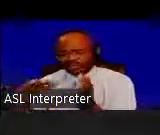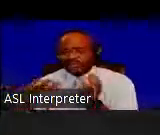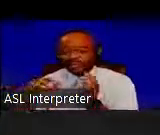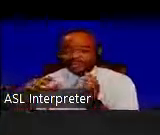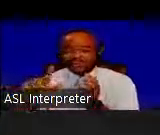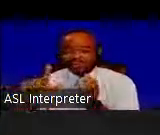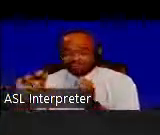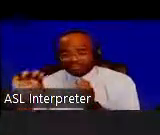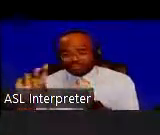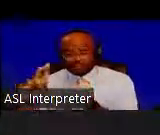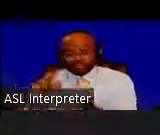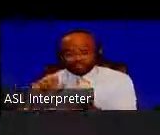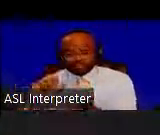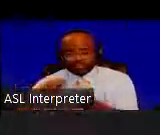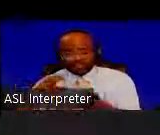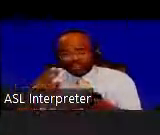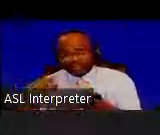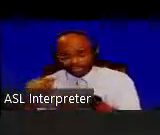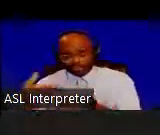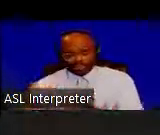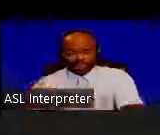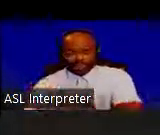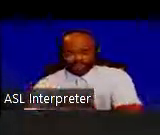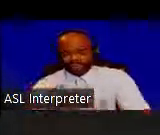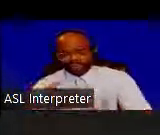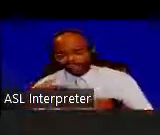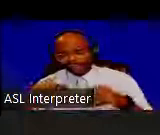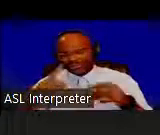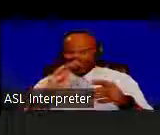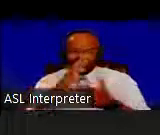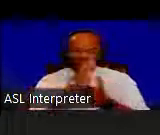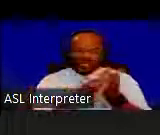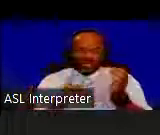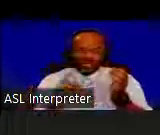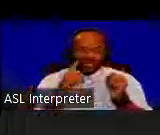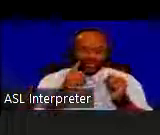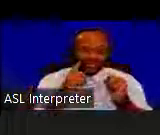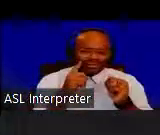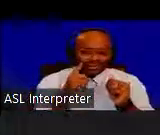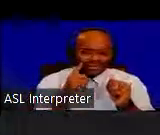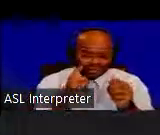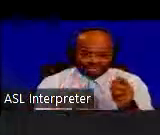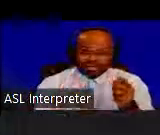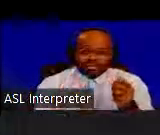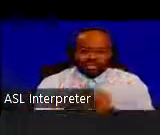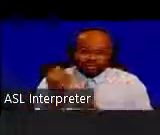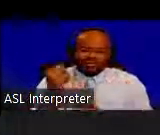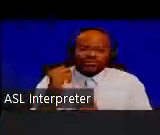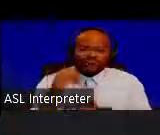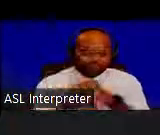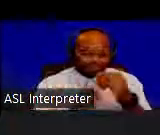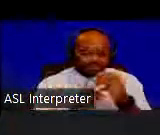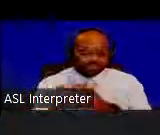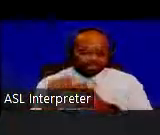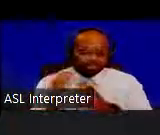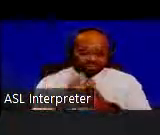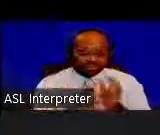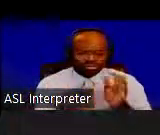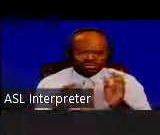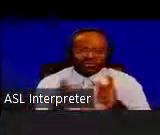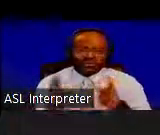habitat improvements. That's probably the most comfortable place to use these